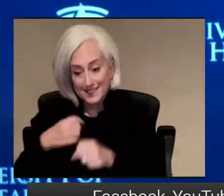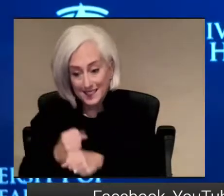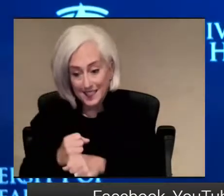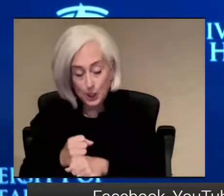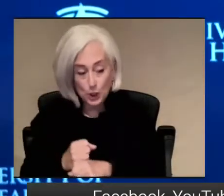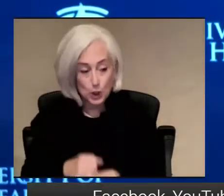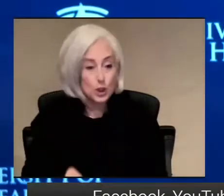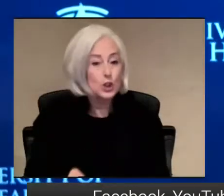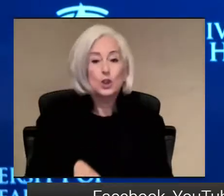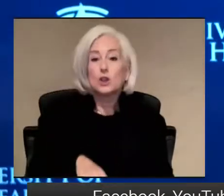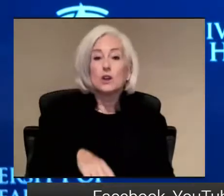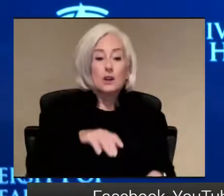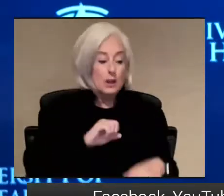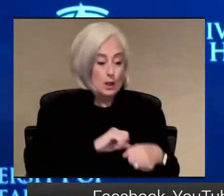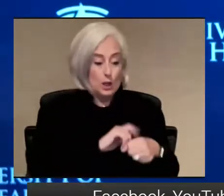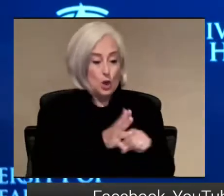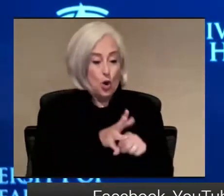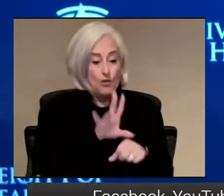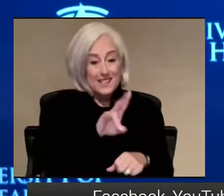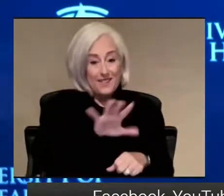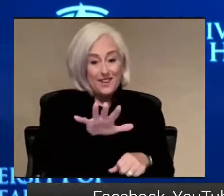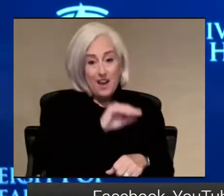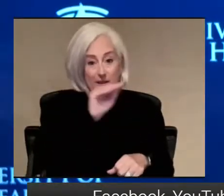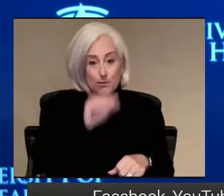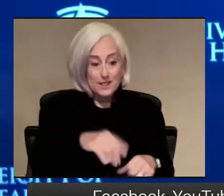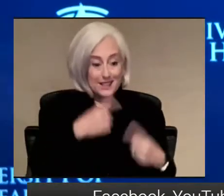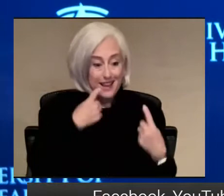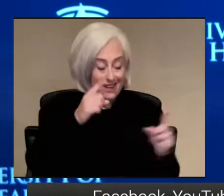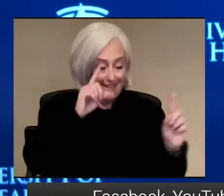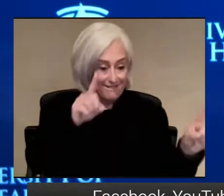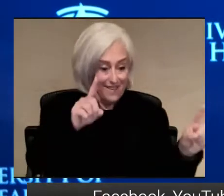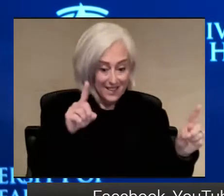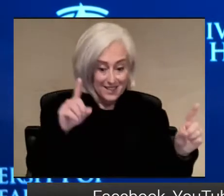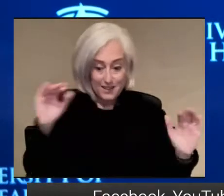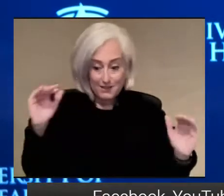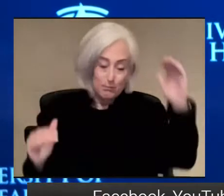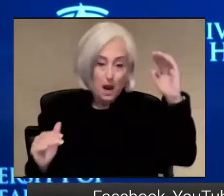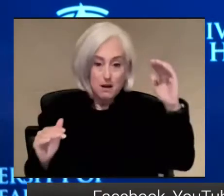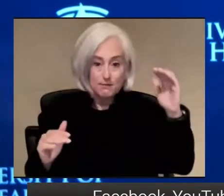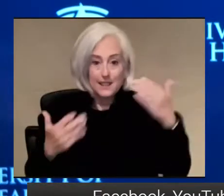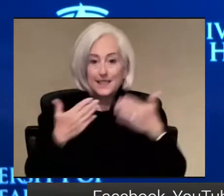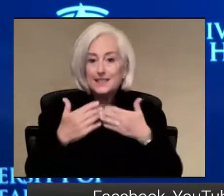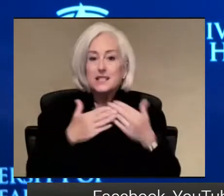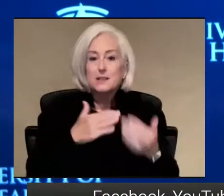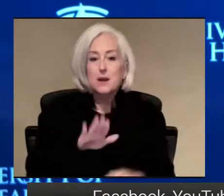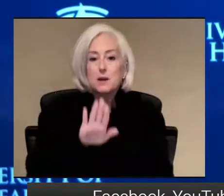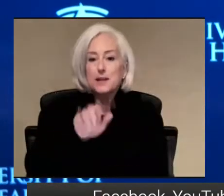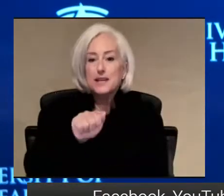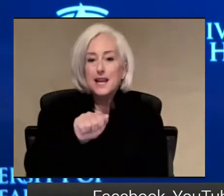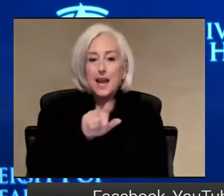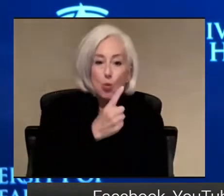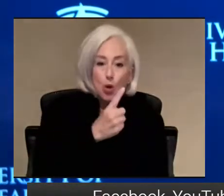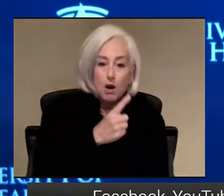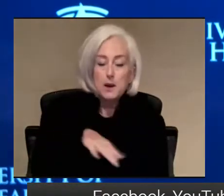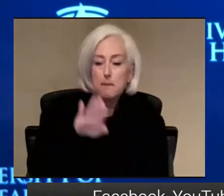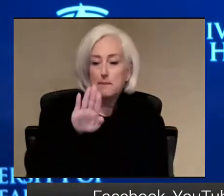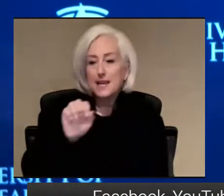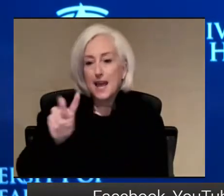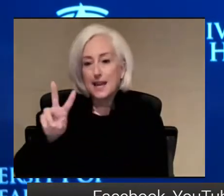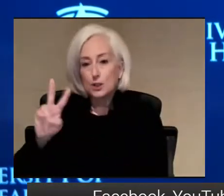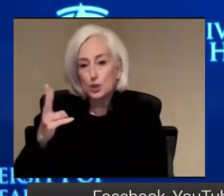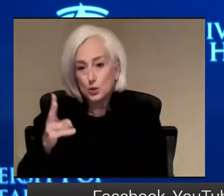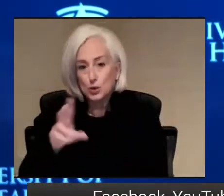influenza. Trust me, you don't want to have COVID. I don't care if it's BA2, BA1, Delta, Alpha, the original, or Zeta,